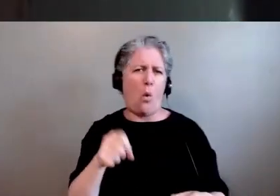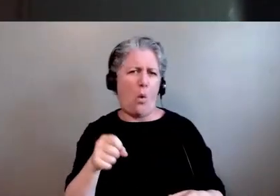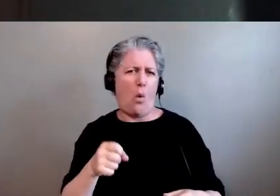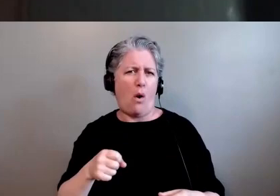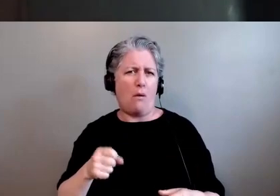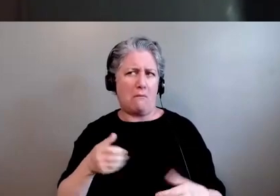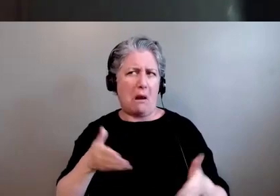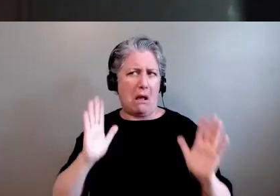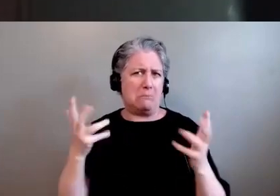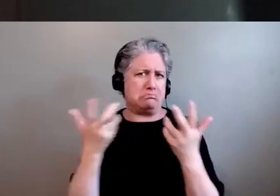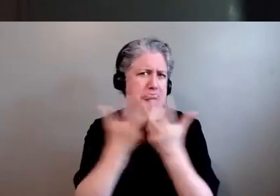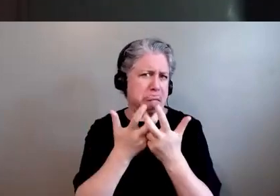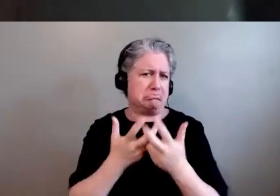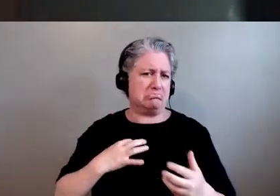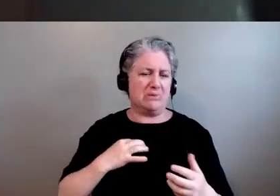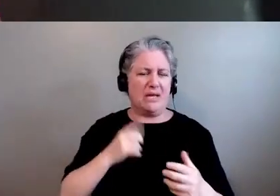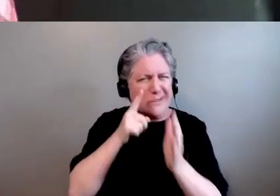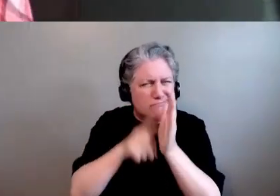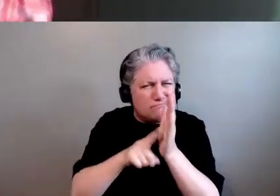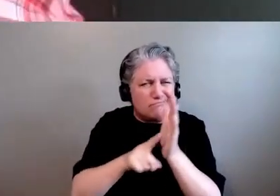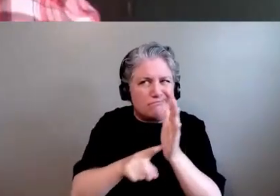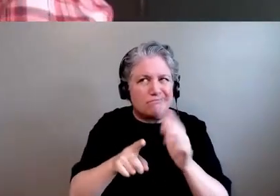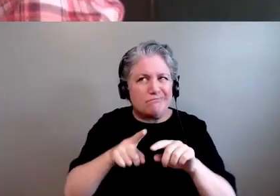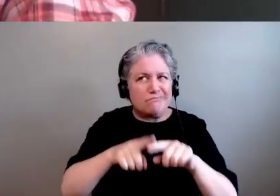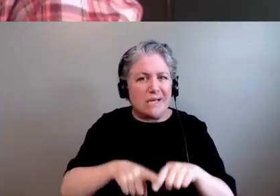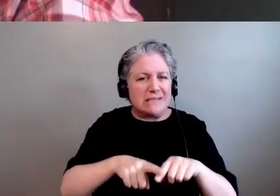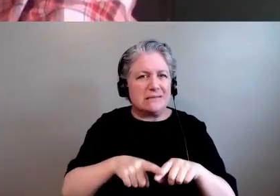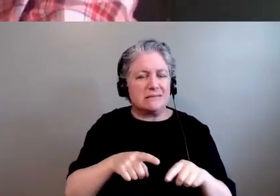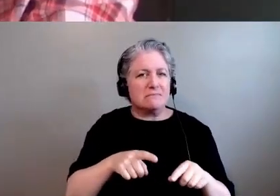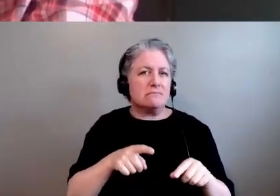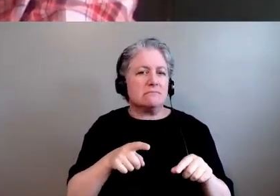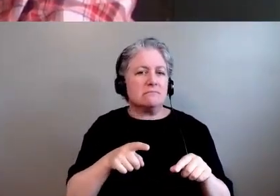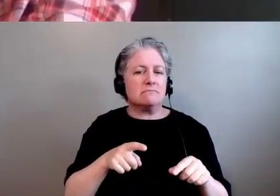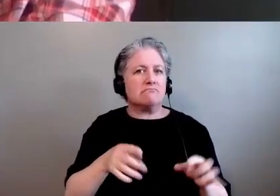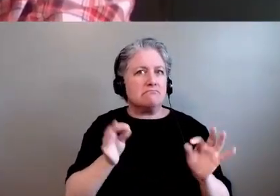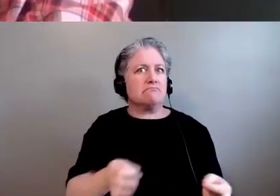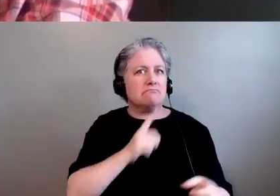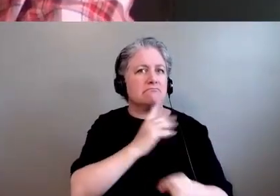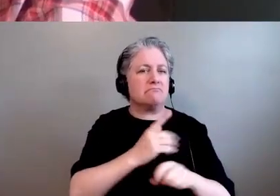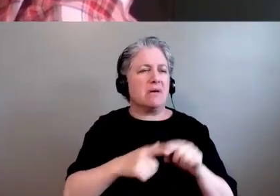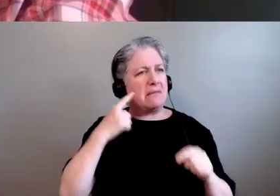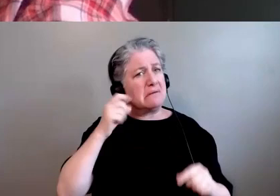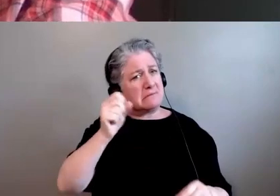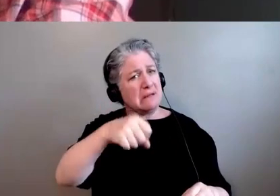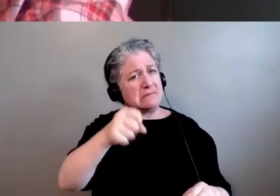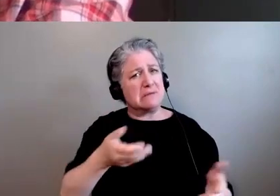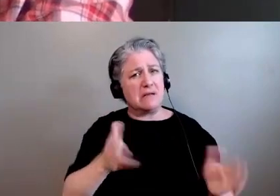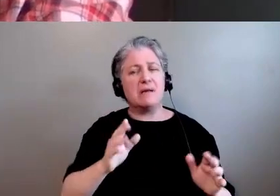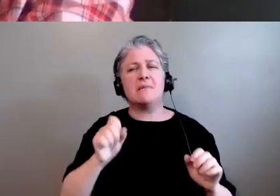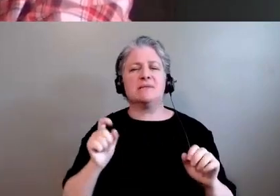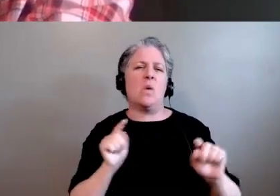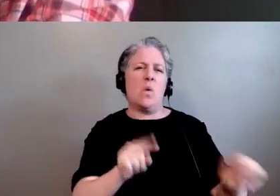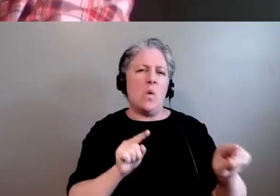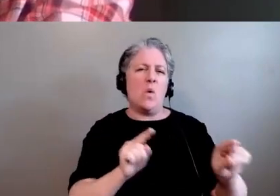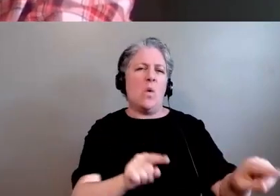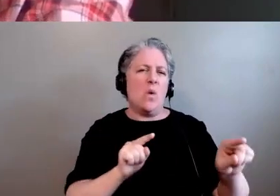be eligible. I could do a little bit more digging on that question to confirm definitively, but I think that's the situation. The patient needs to be